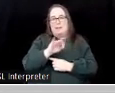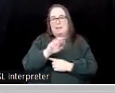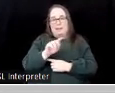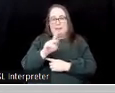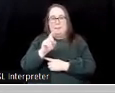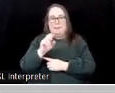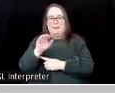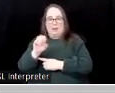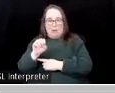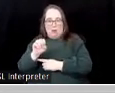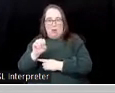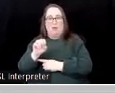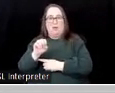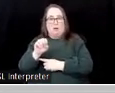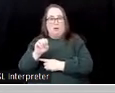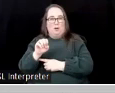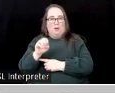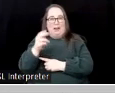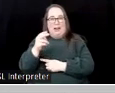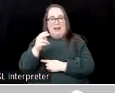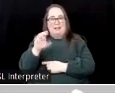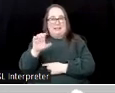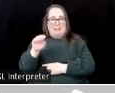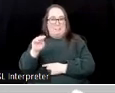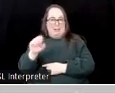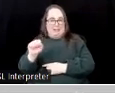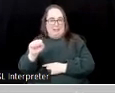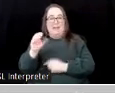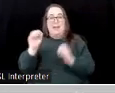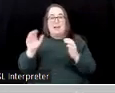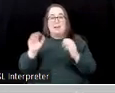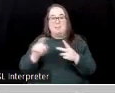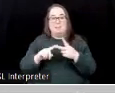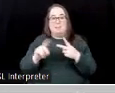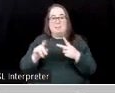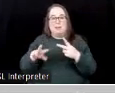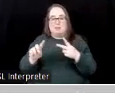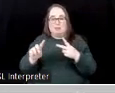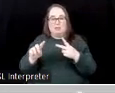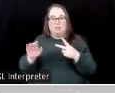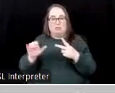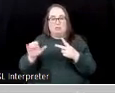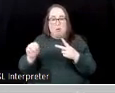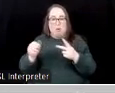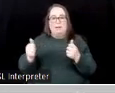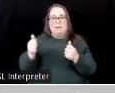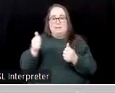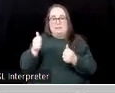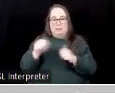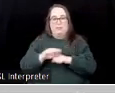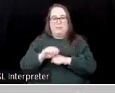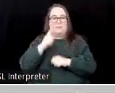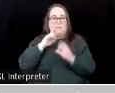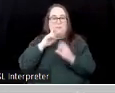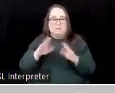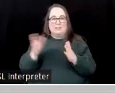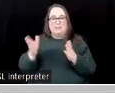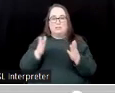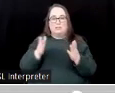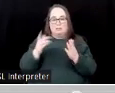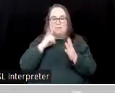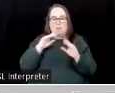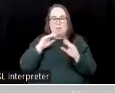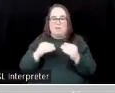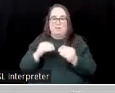or CMS. And we also have Dr. Richard Cho, Senior Advisor for Housing and Services in the Office of the